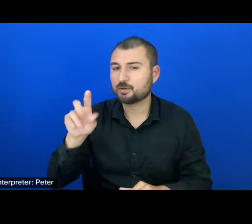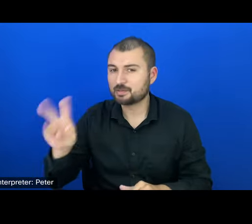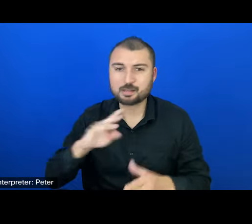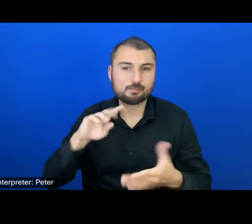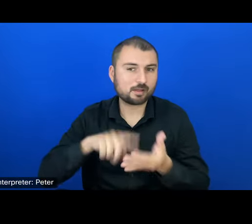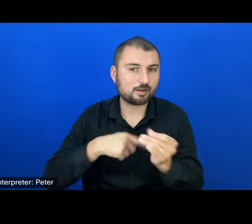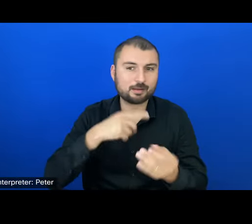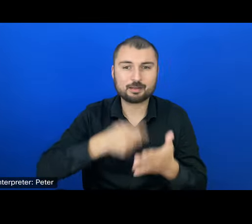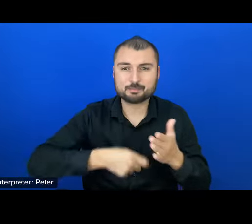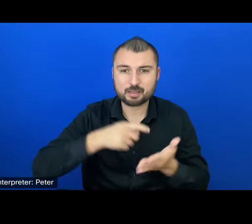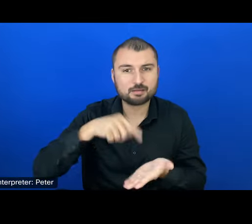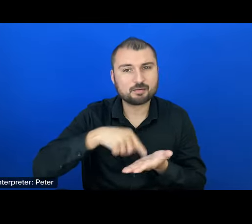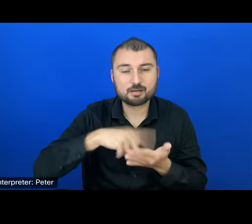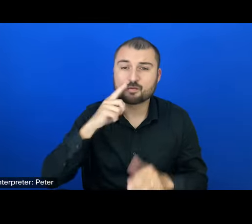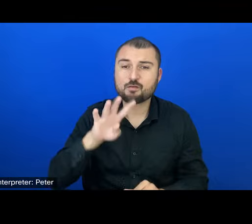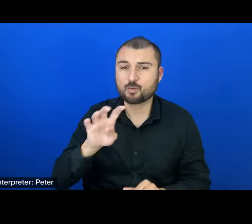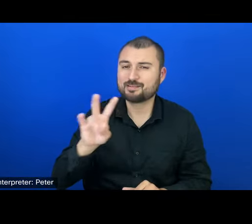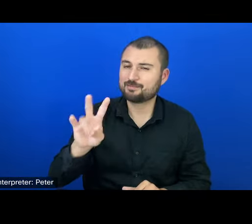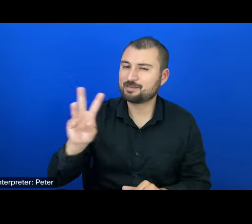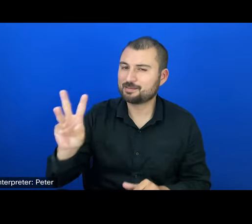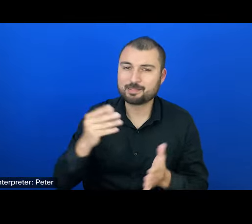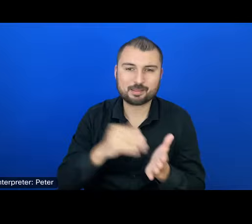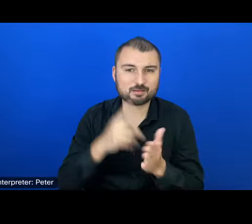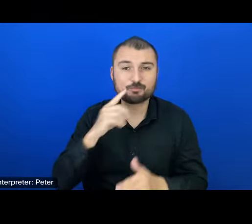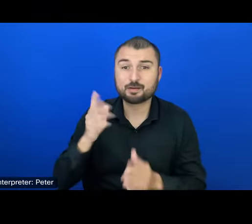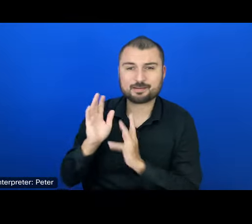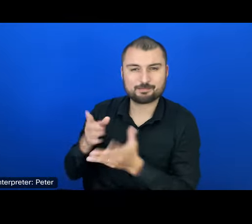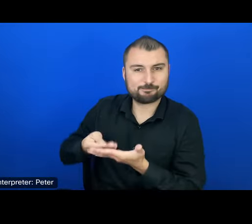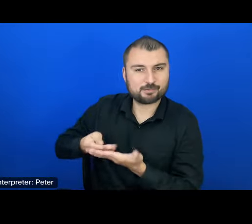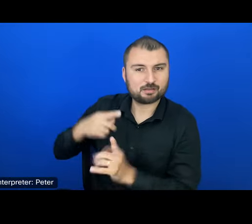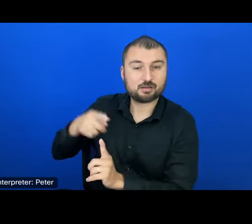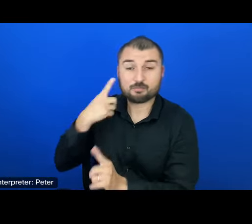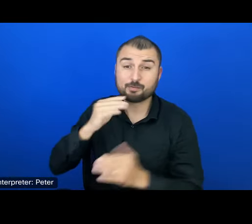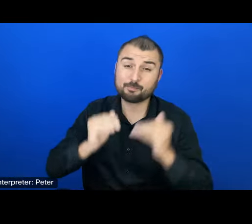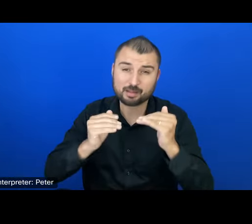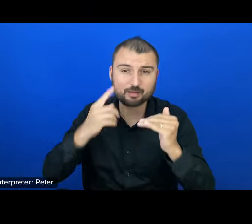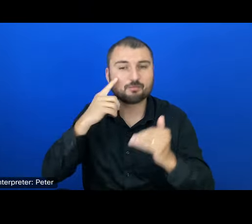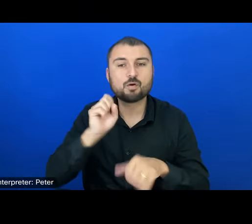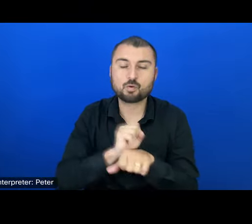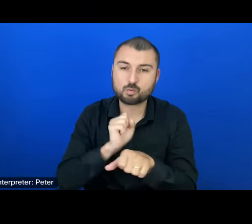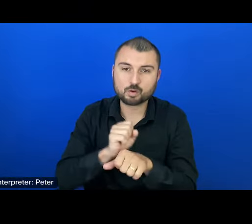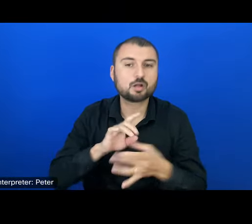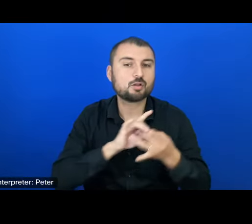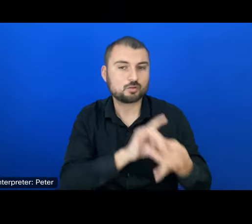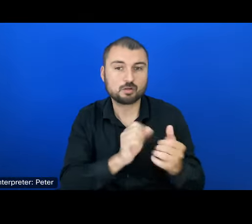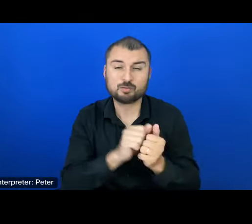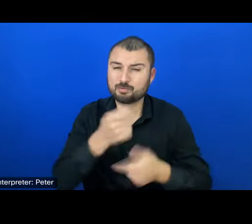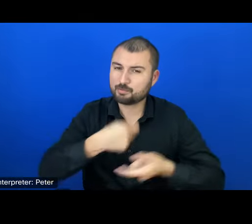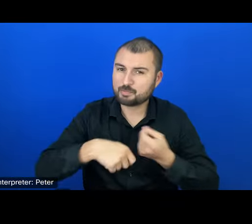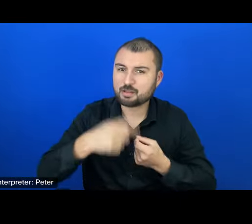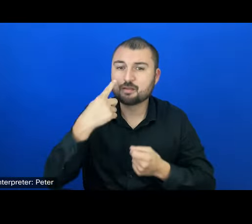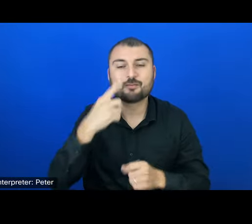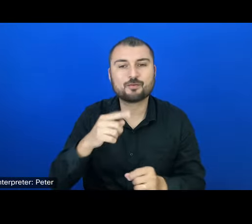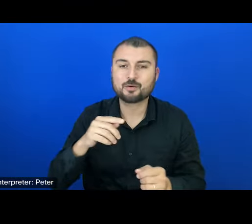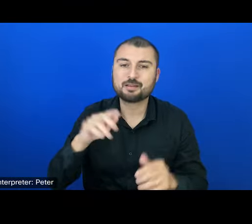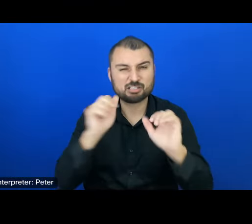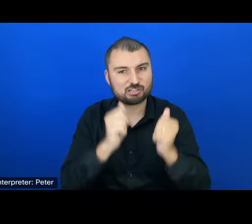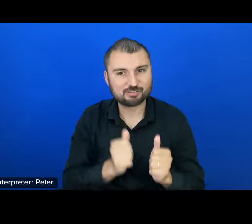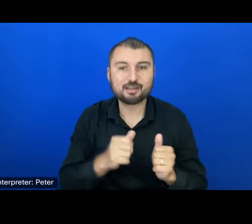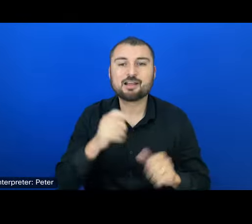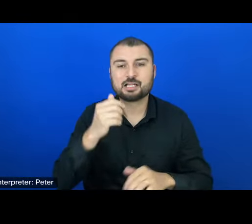of $476,000 from existing funds for the balance of work associated with the replacement of the